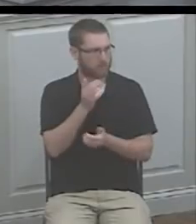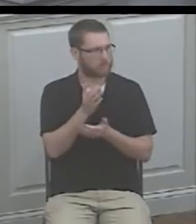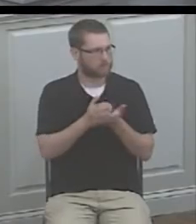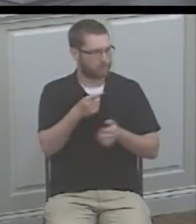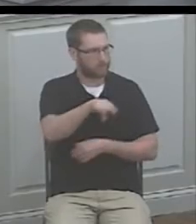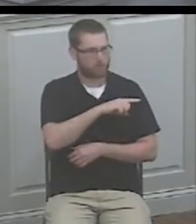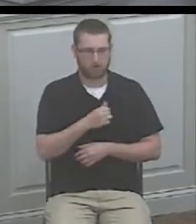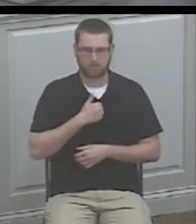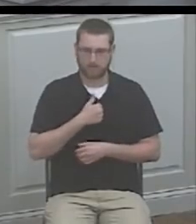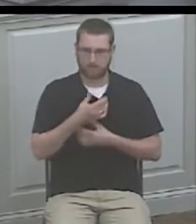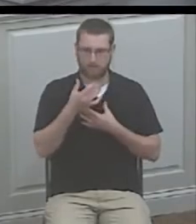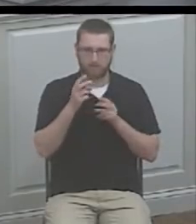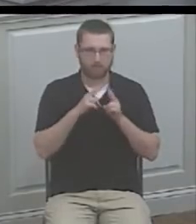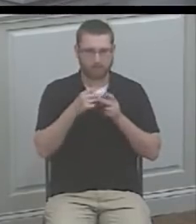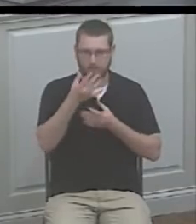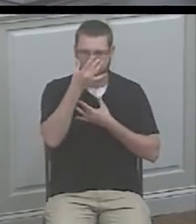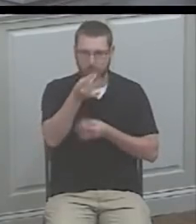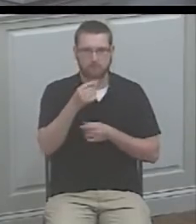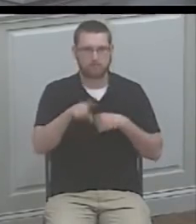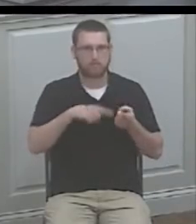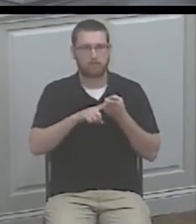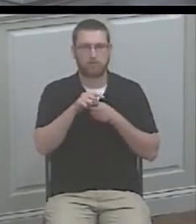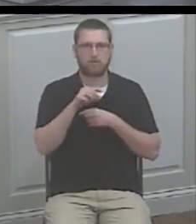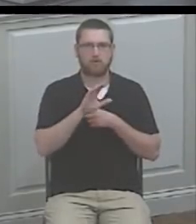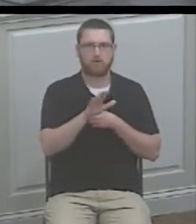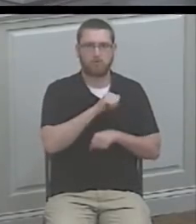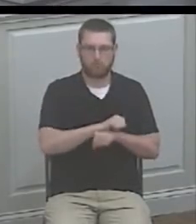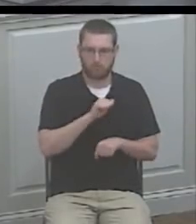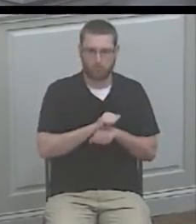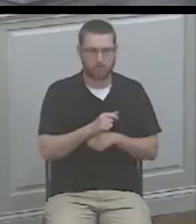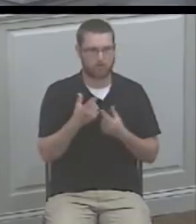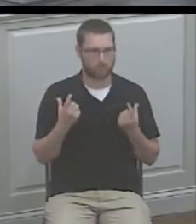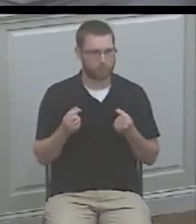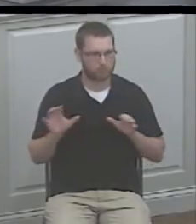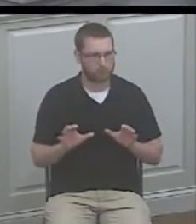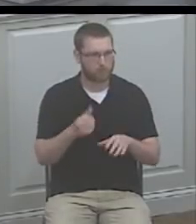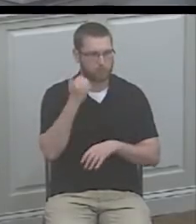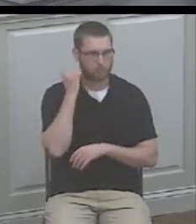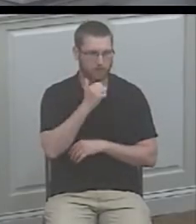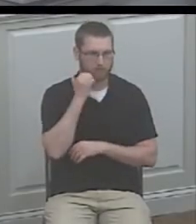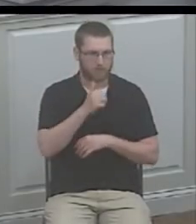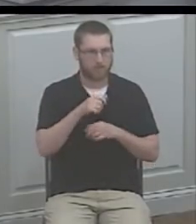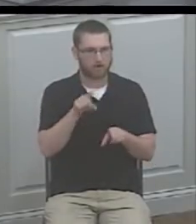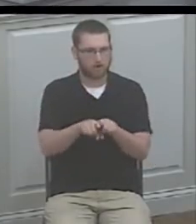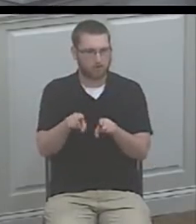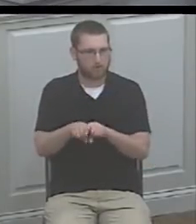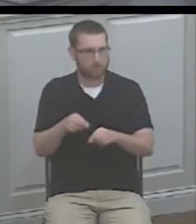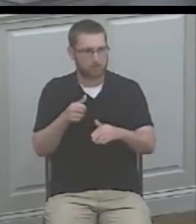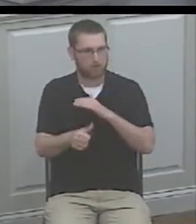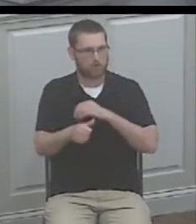I am vitally interested in what you all do and the conditions under which you do